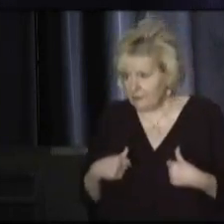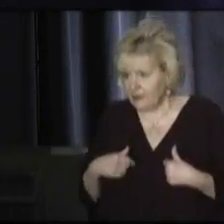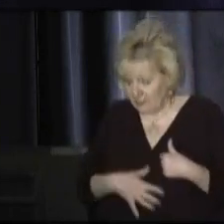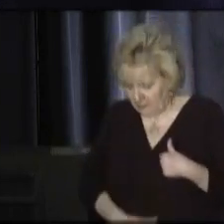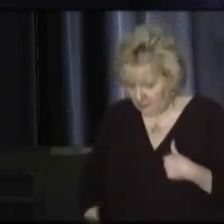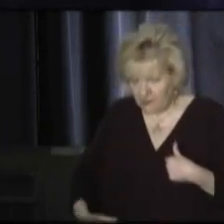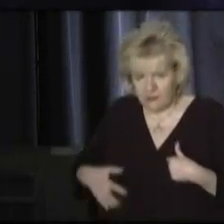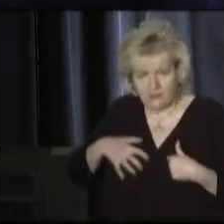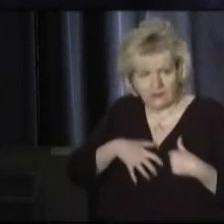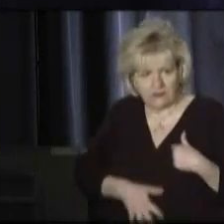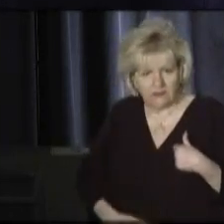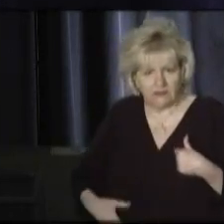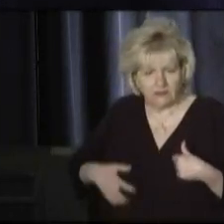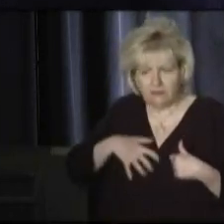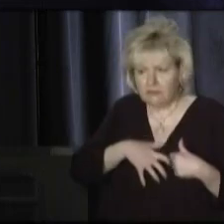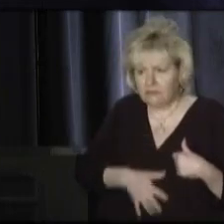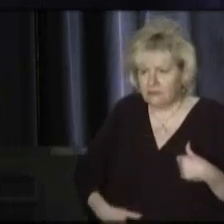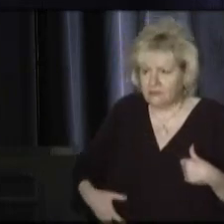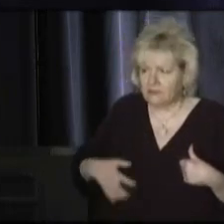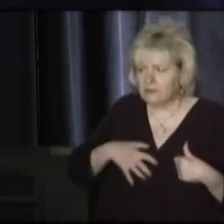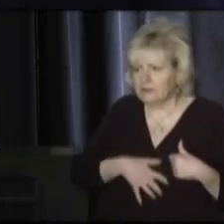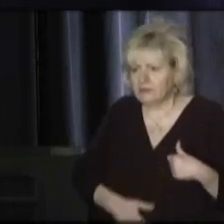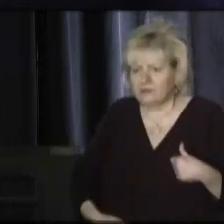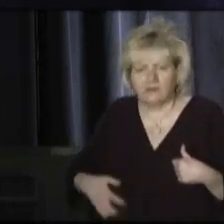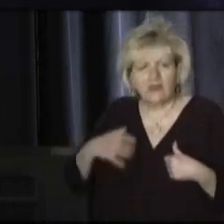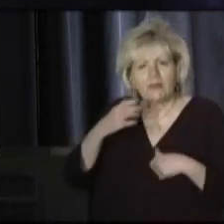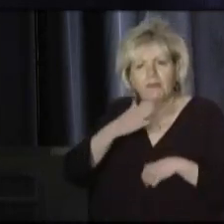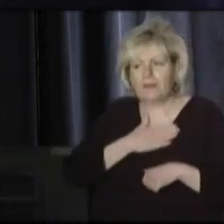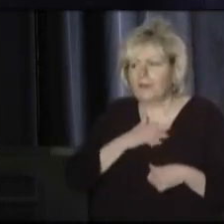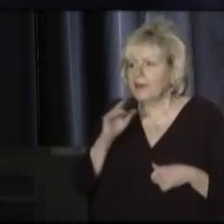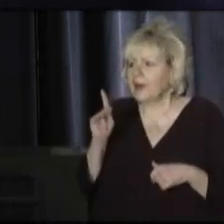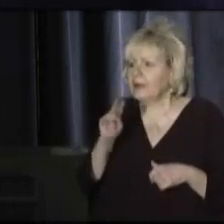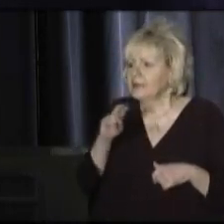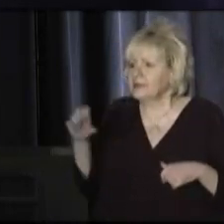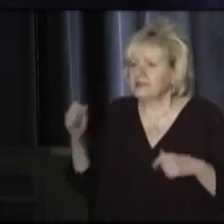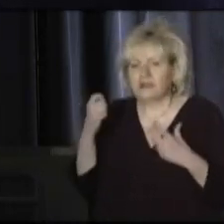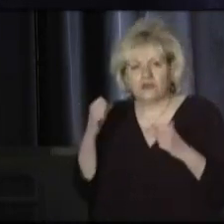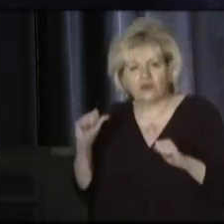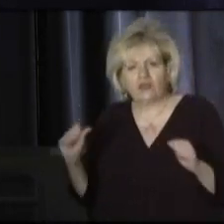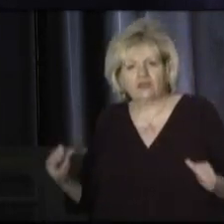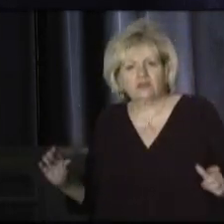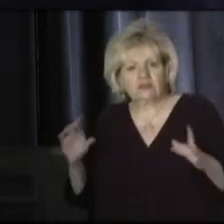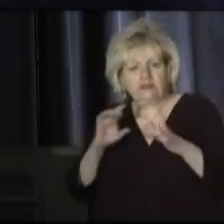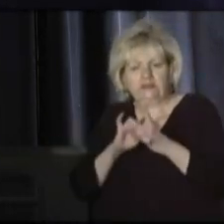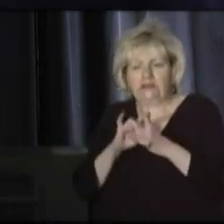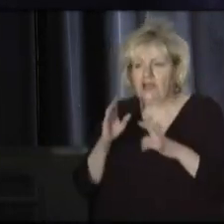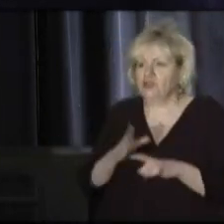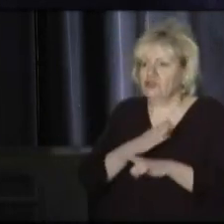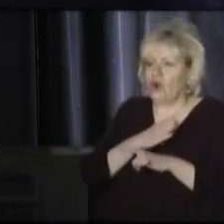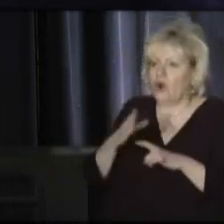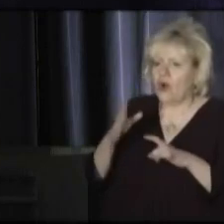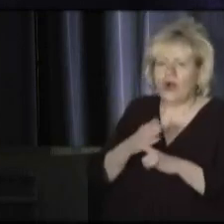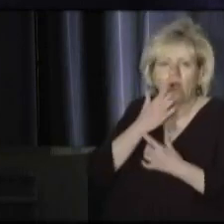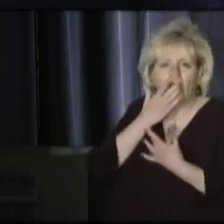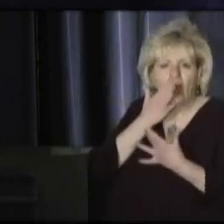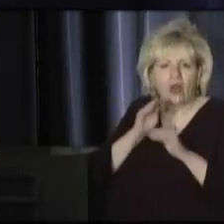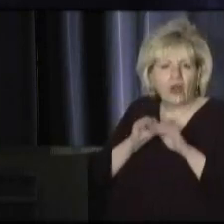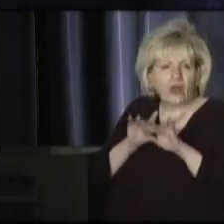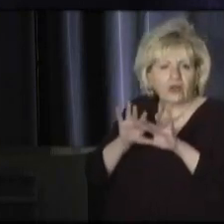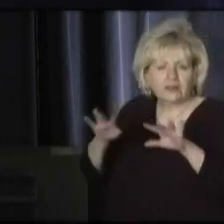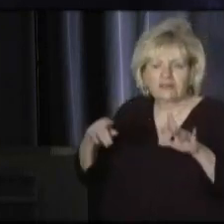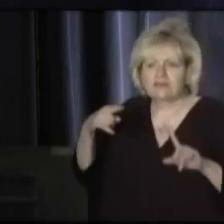anonymous Jane Doe, when my parents pressed charges against Calvin. I couldn't even sign anything myself. My name brought